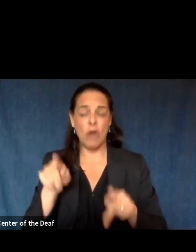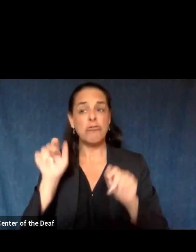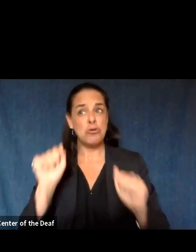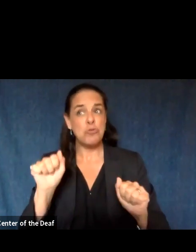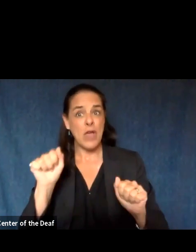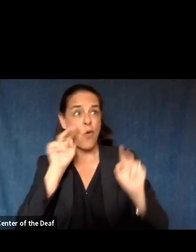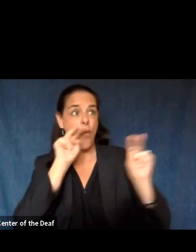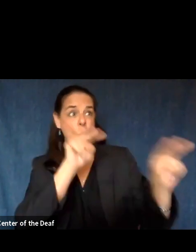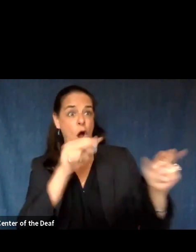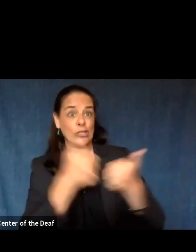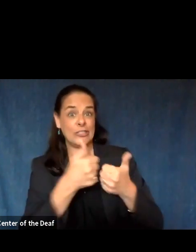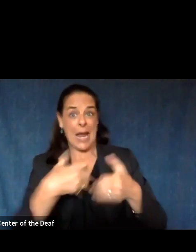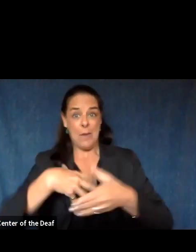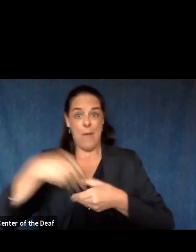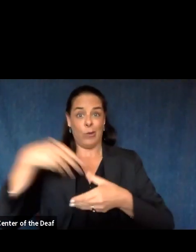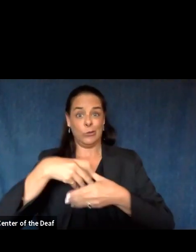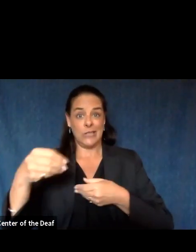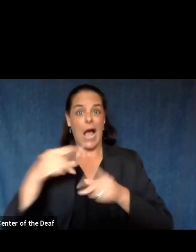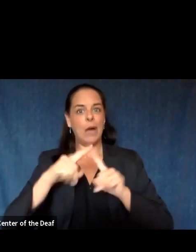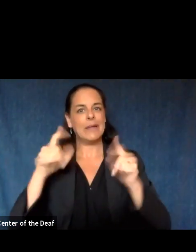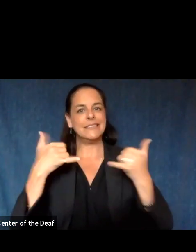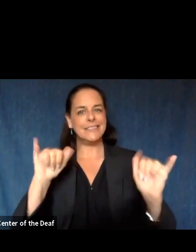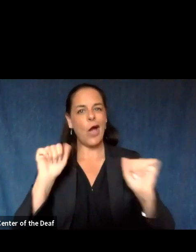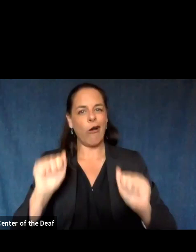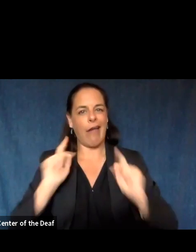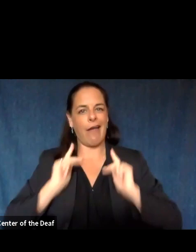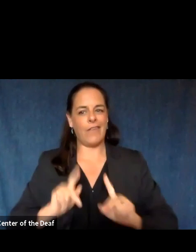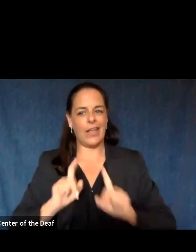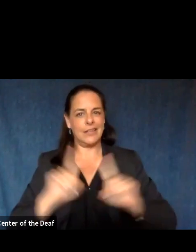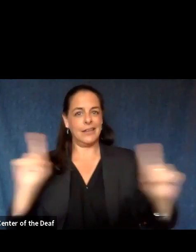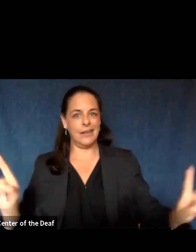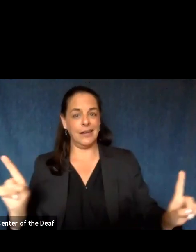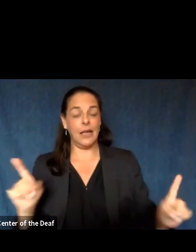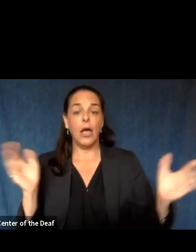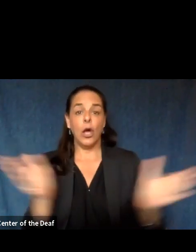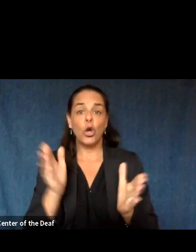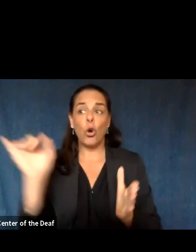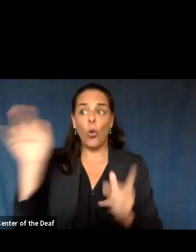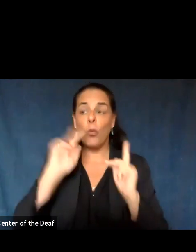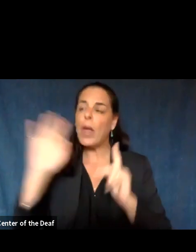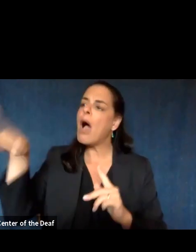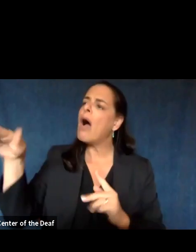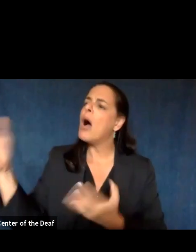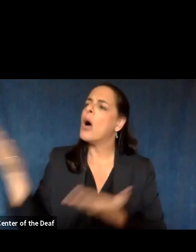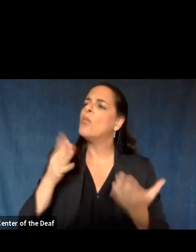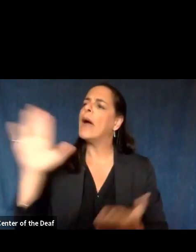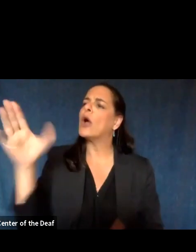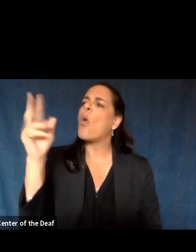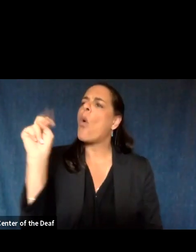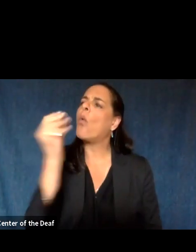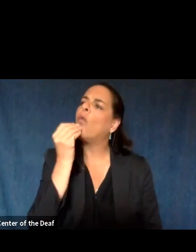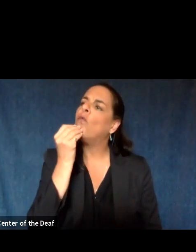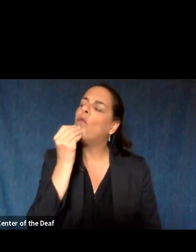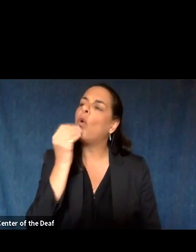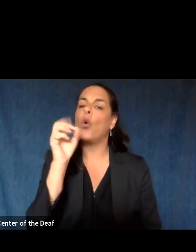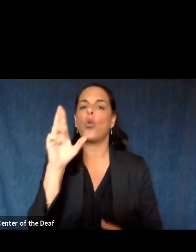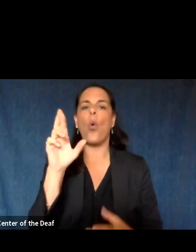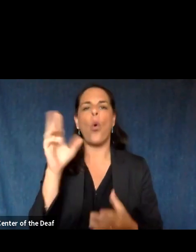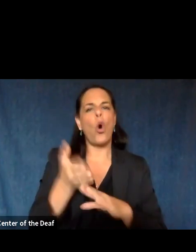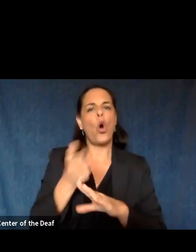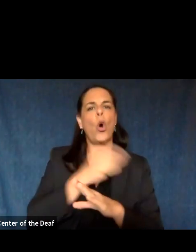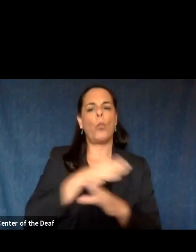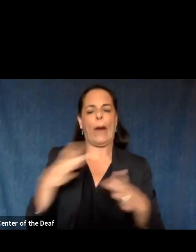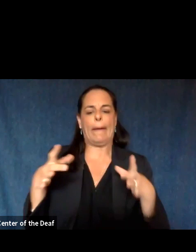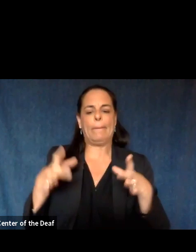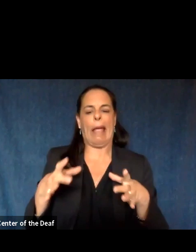great idea. Encourage folks to bring their own food or pre-plate individual portions if you're providing it, so there isn't a lot